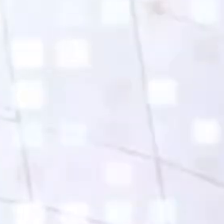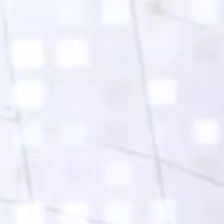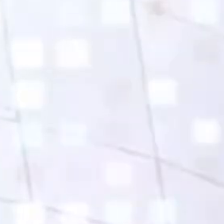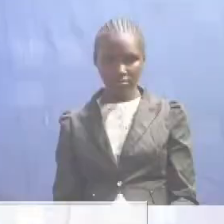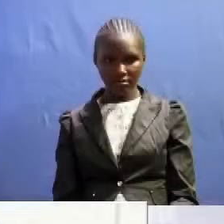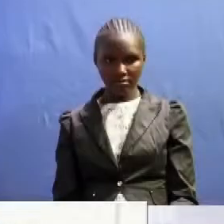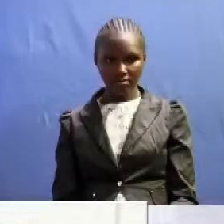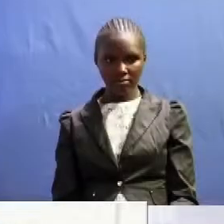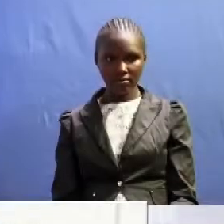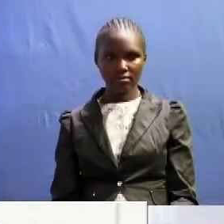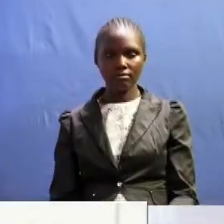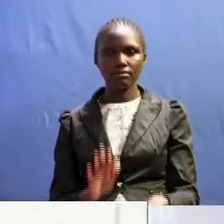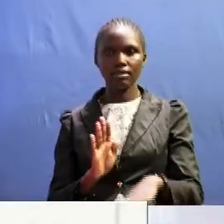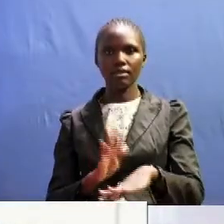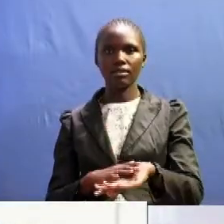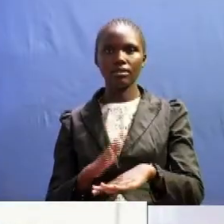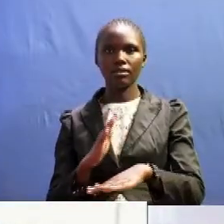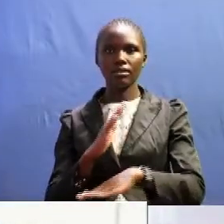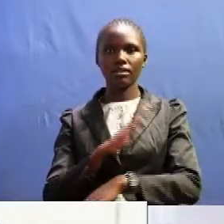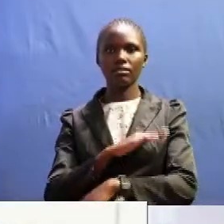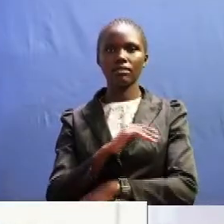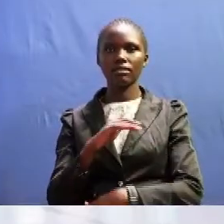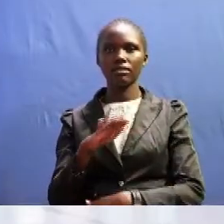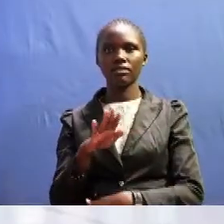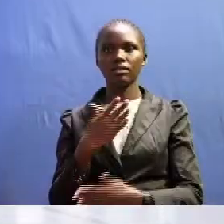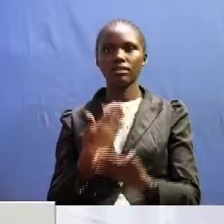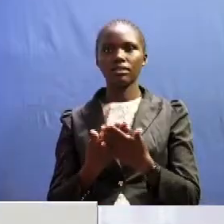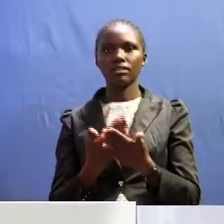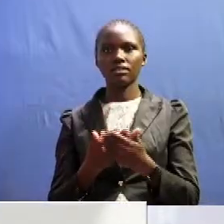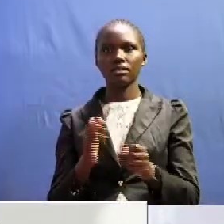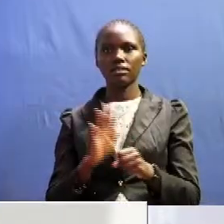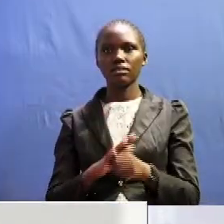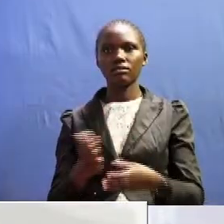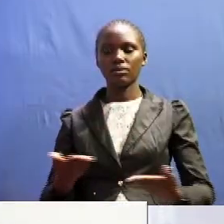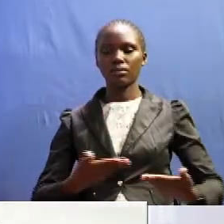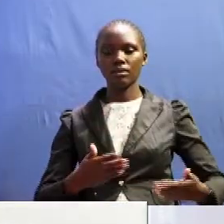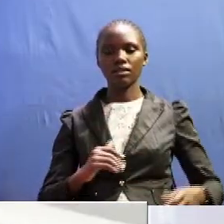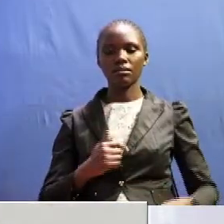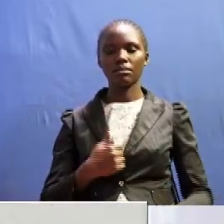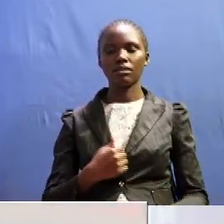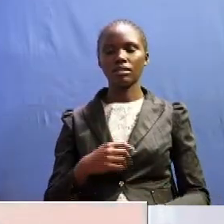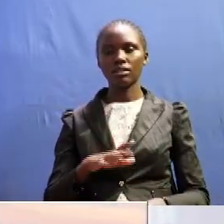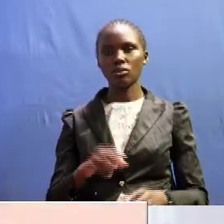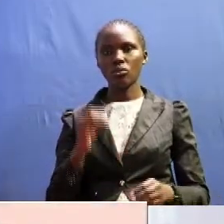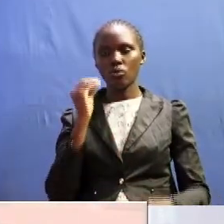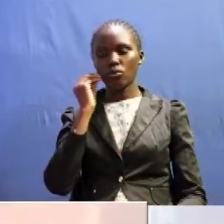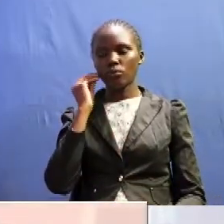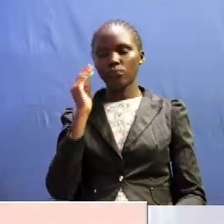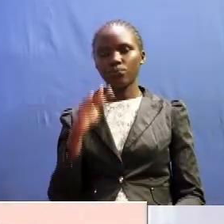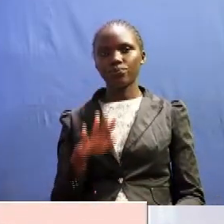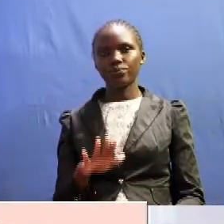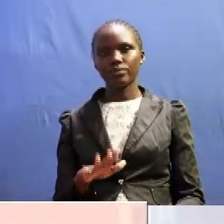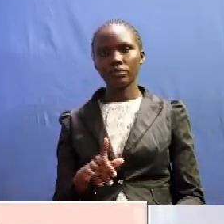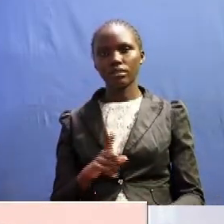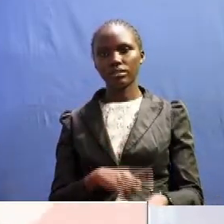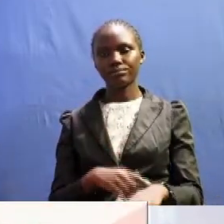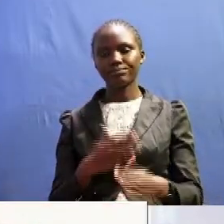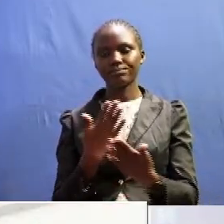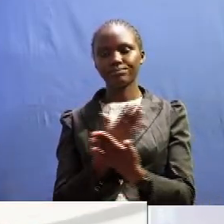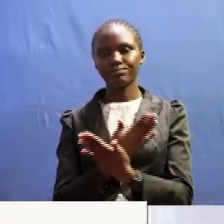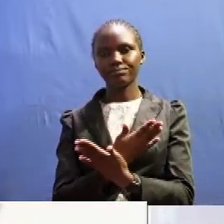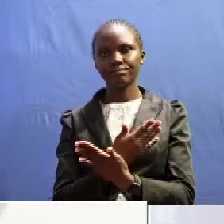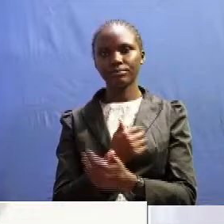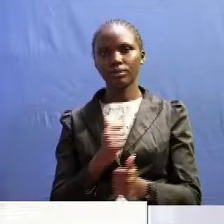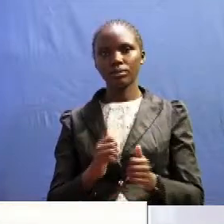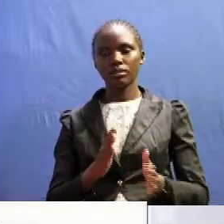All right, a very good evening to you. Many thanks for welcoming us on your home or in your home. This evening, a lot is in store